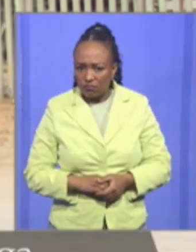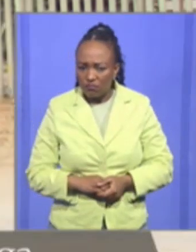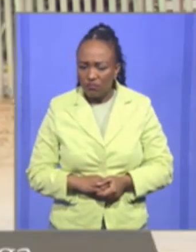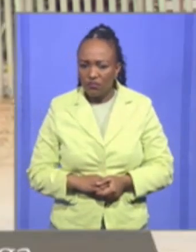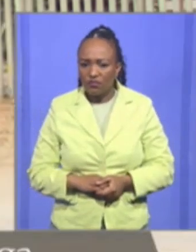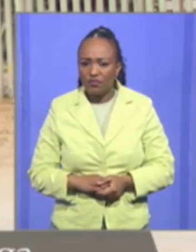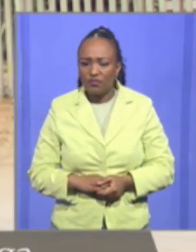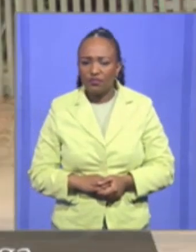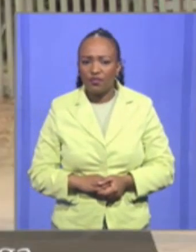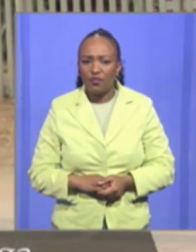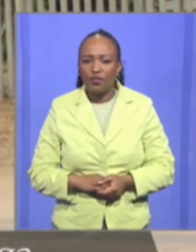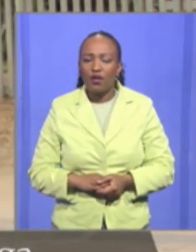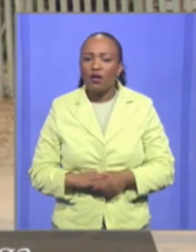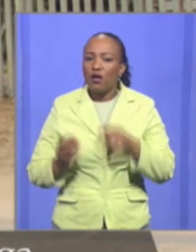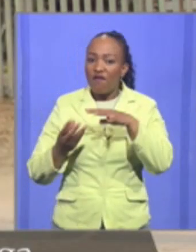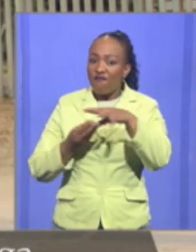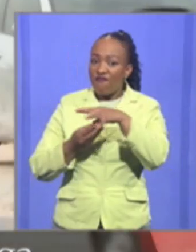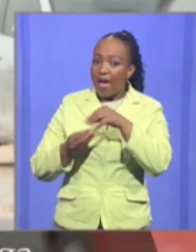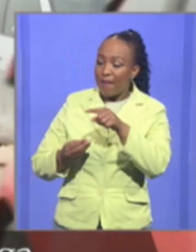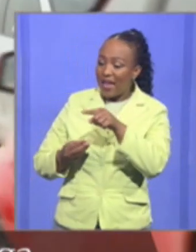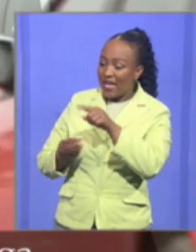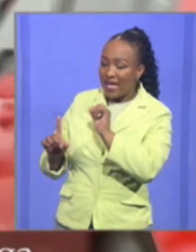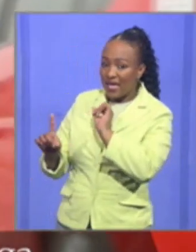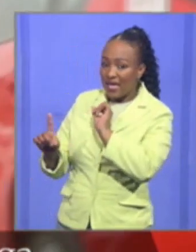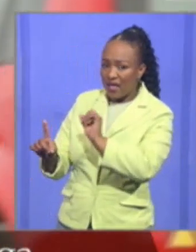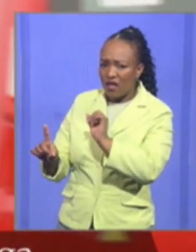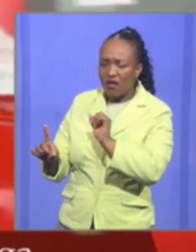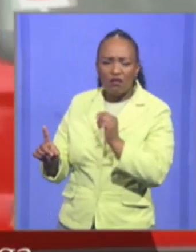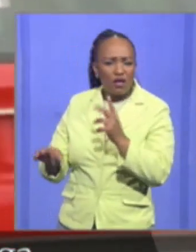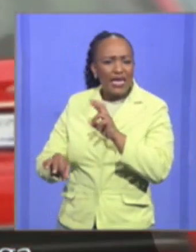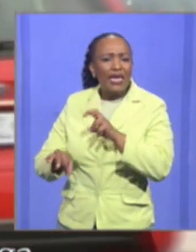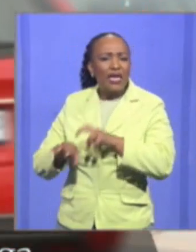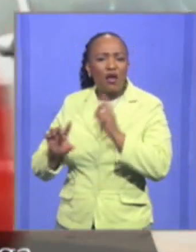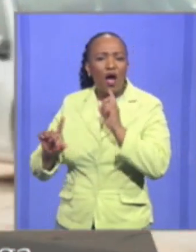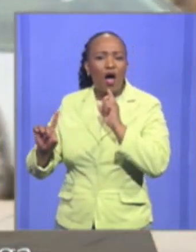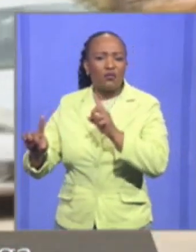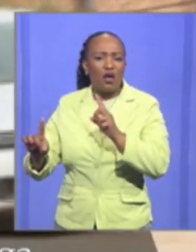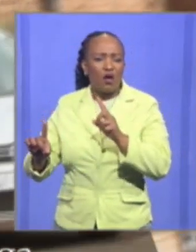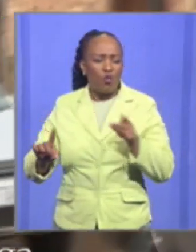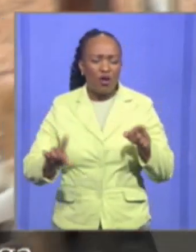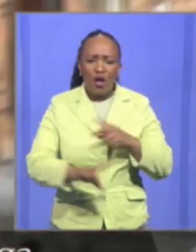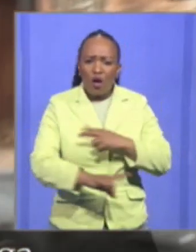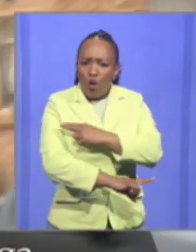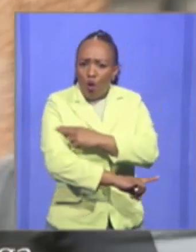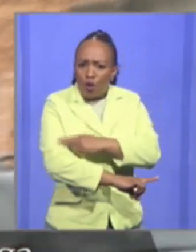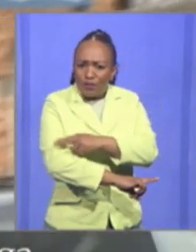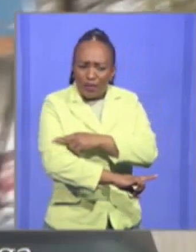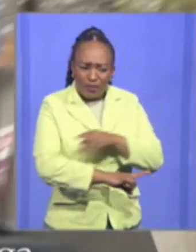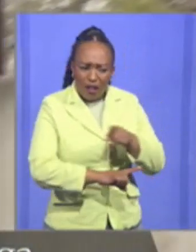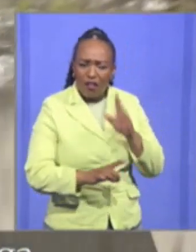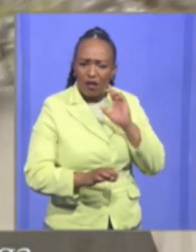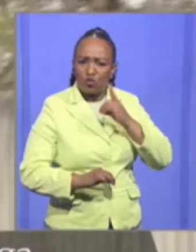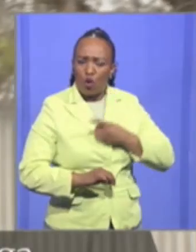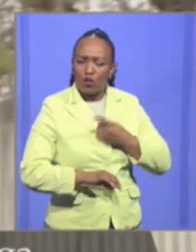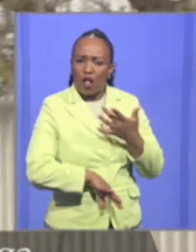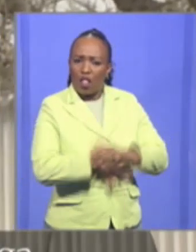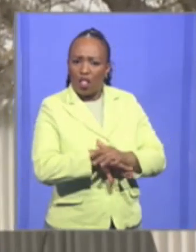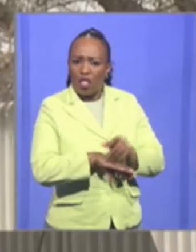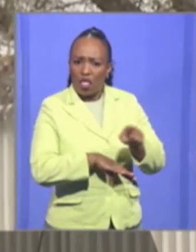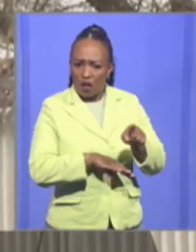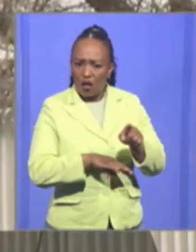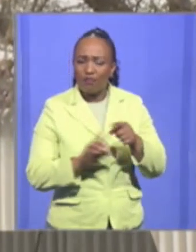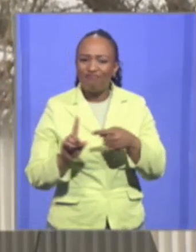Ba lapa ba nyaka dikarabo go latela lehu la morwedi ya bona ka bookelong bja Matikwane provinceng ya Mpumalanga. Matilda Singwayo